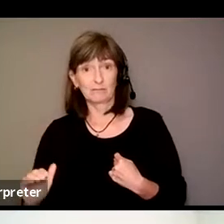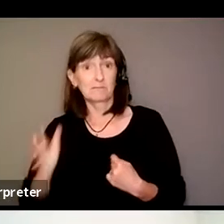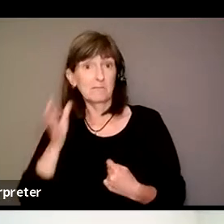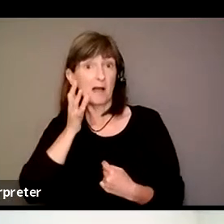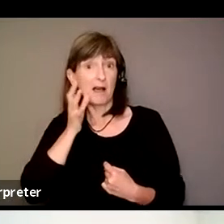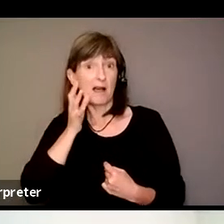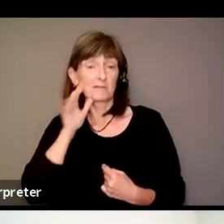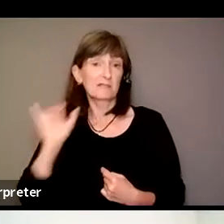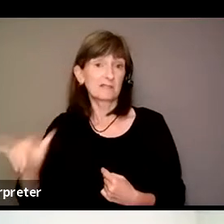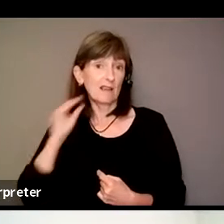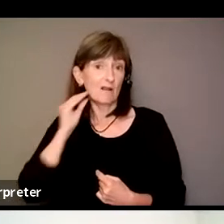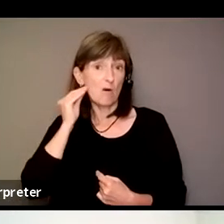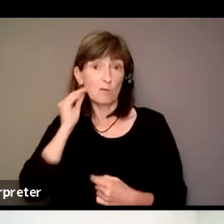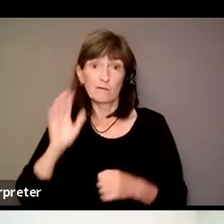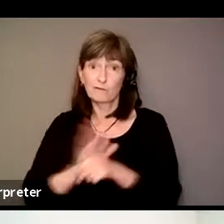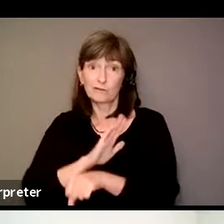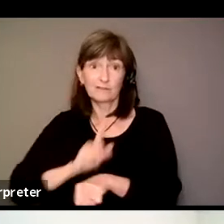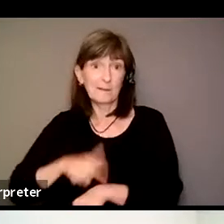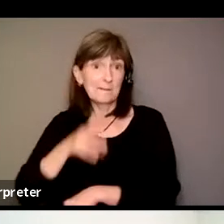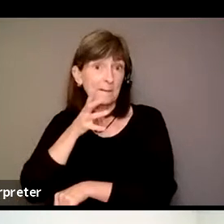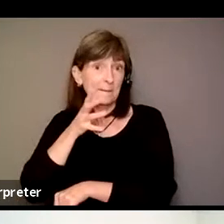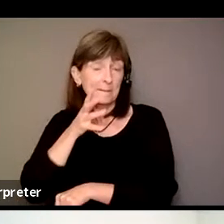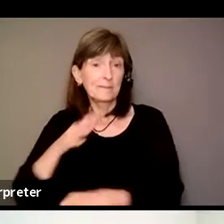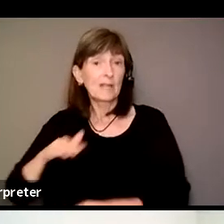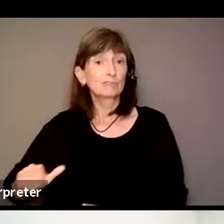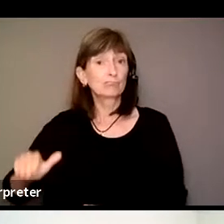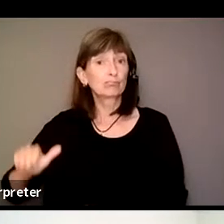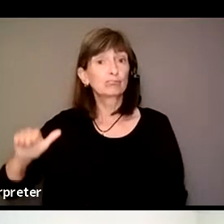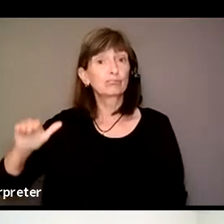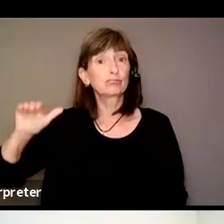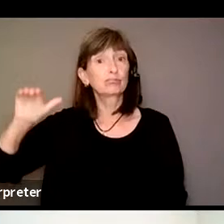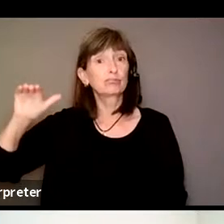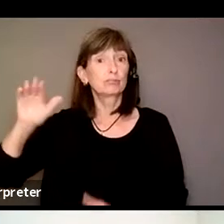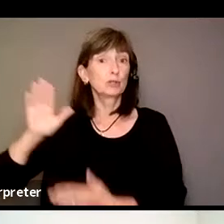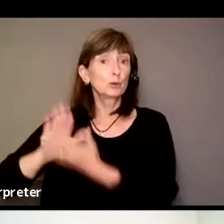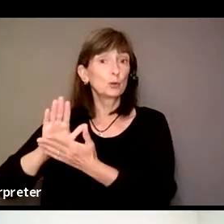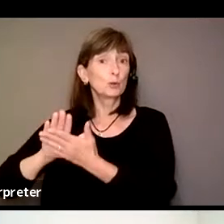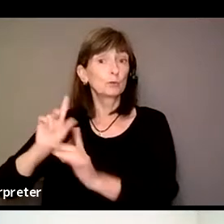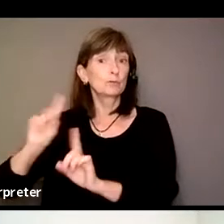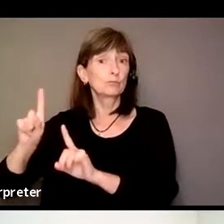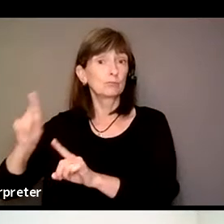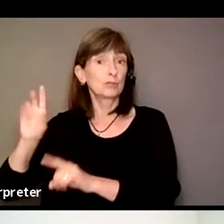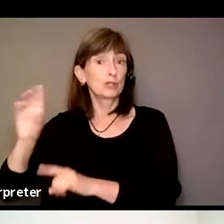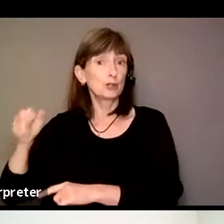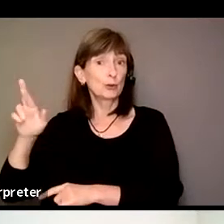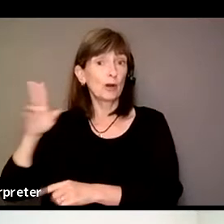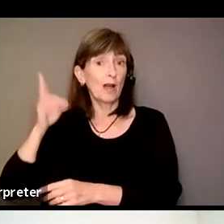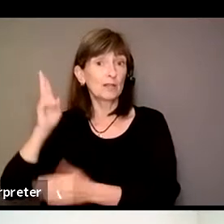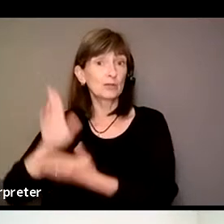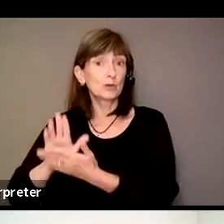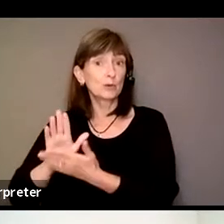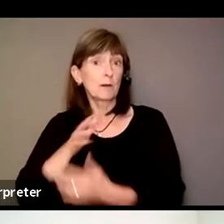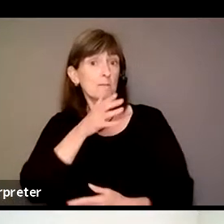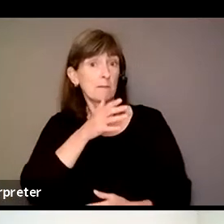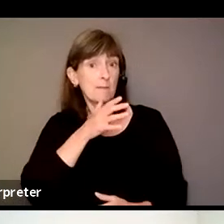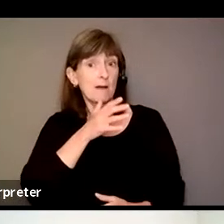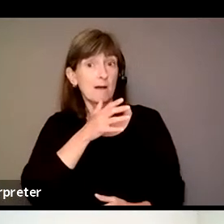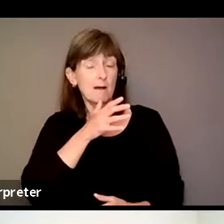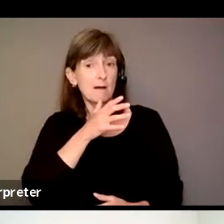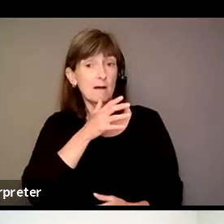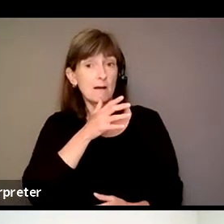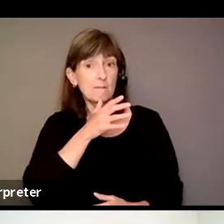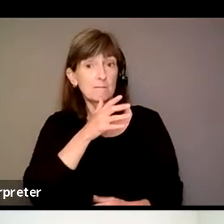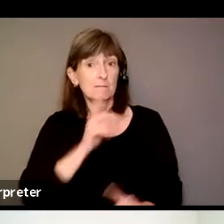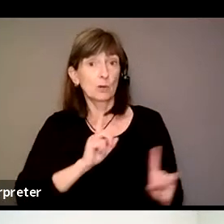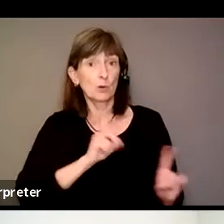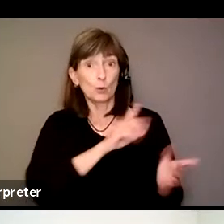she stayed home with us full time. When we were old enough, you know, in our school age, junior high school and whatnot, my mother actually went and, you know, went